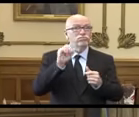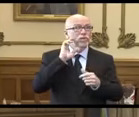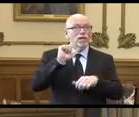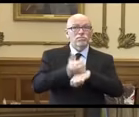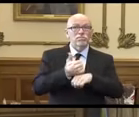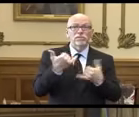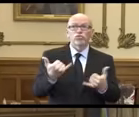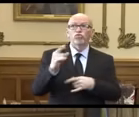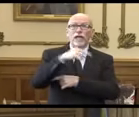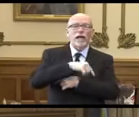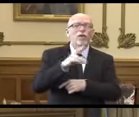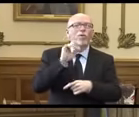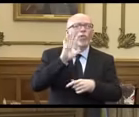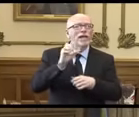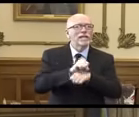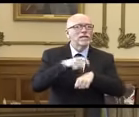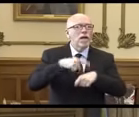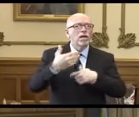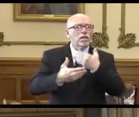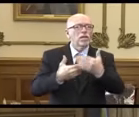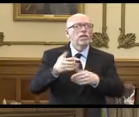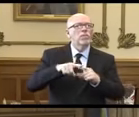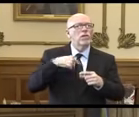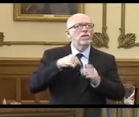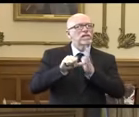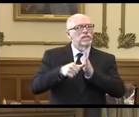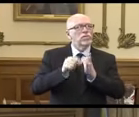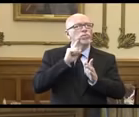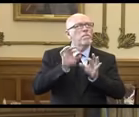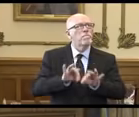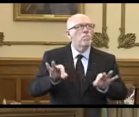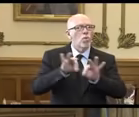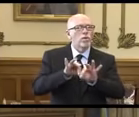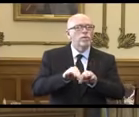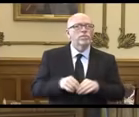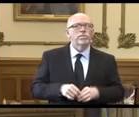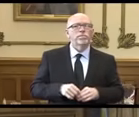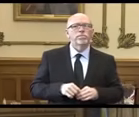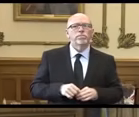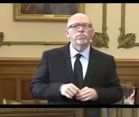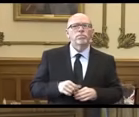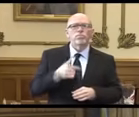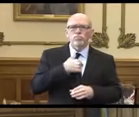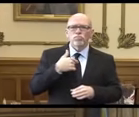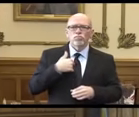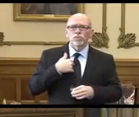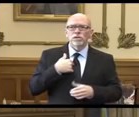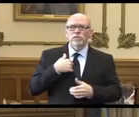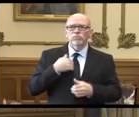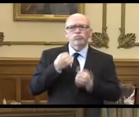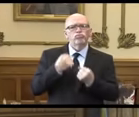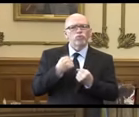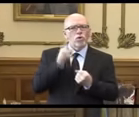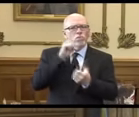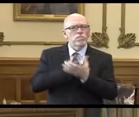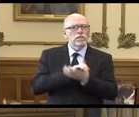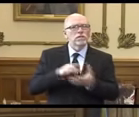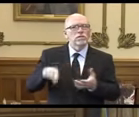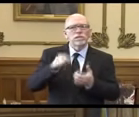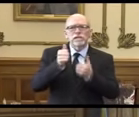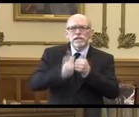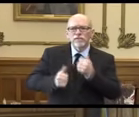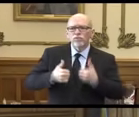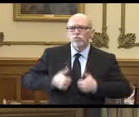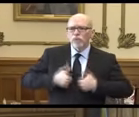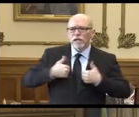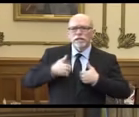want to emphasize how important this is. We firmly believe that every resident and their designated